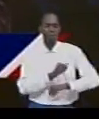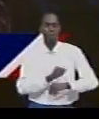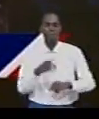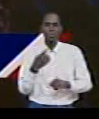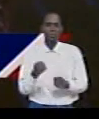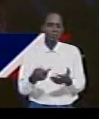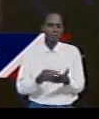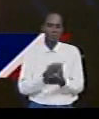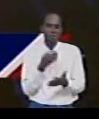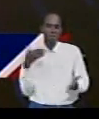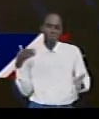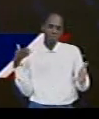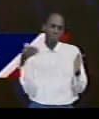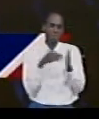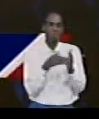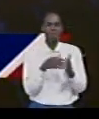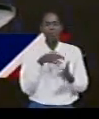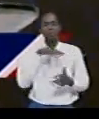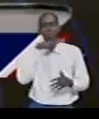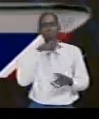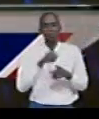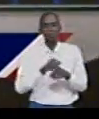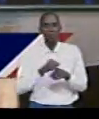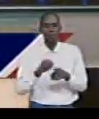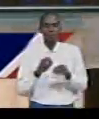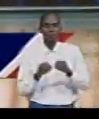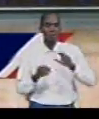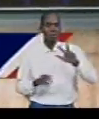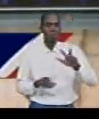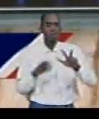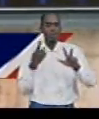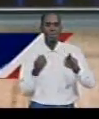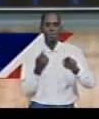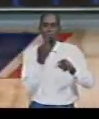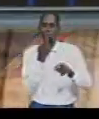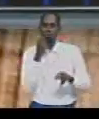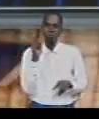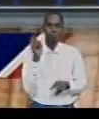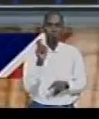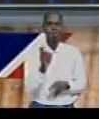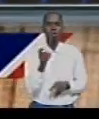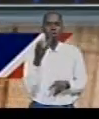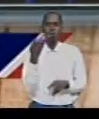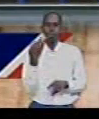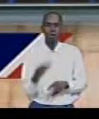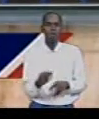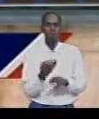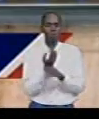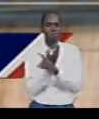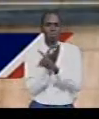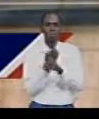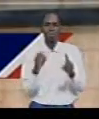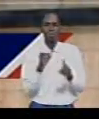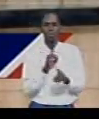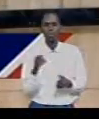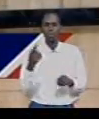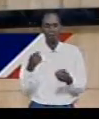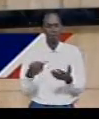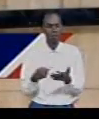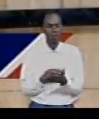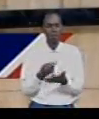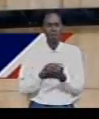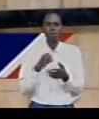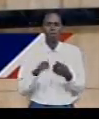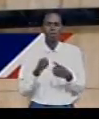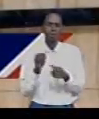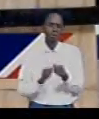gospel against corruption. Number three, the decree of delivering the gospel to every